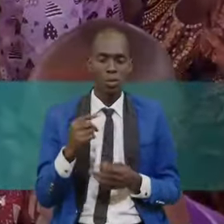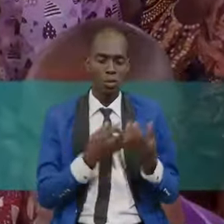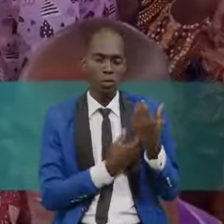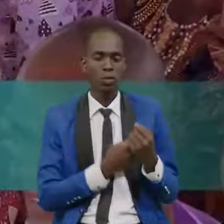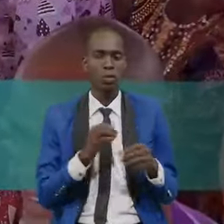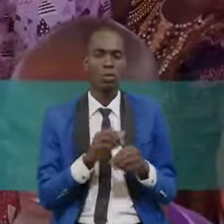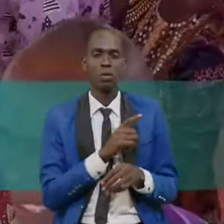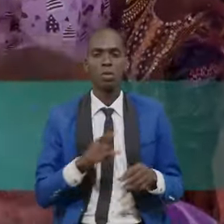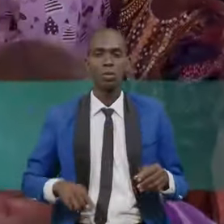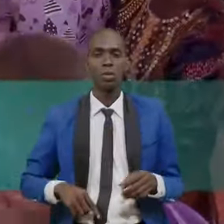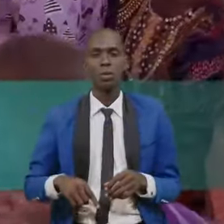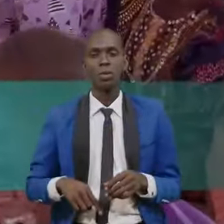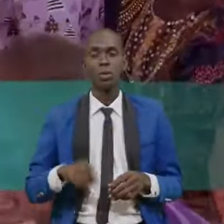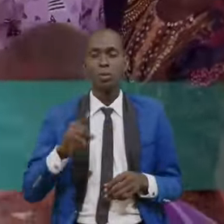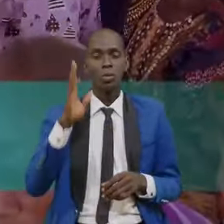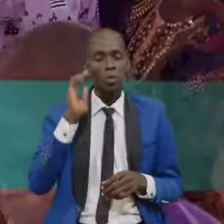your confidence.